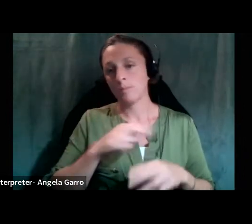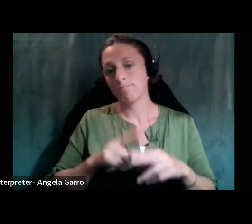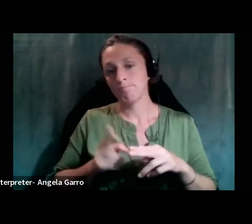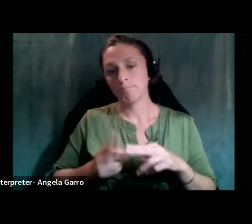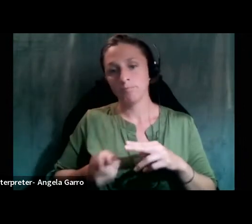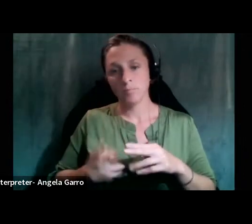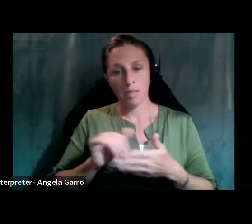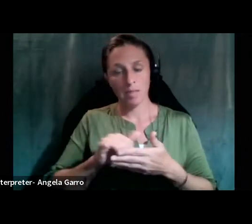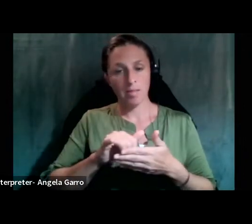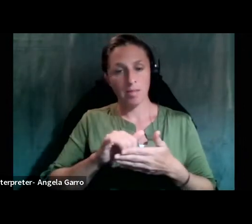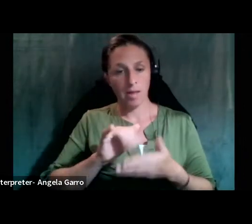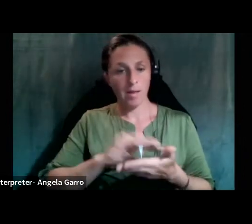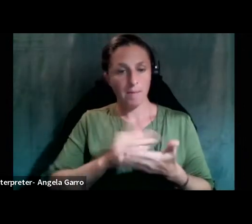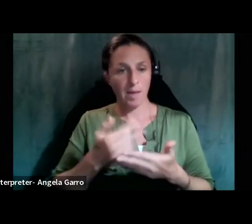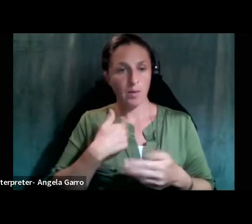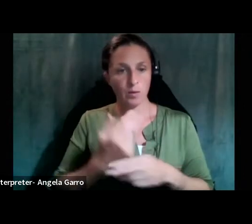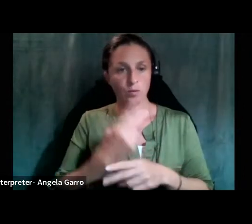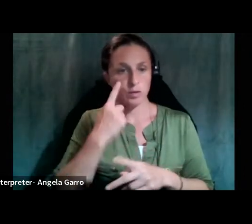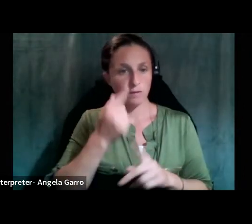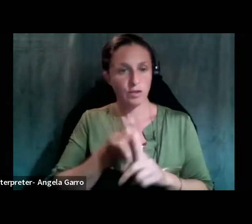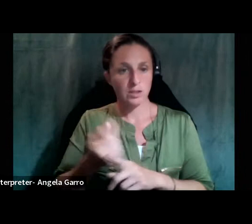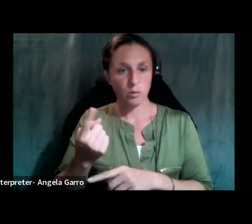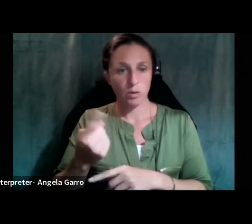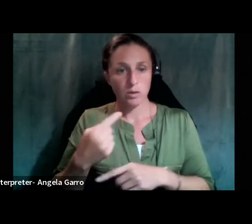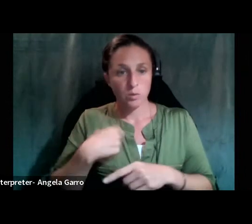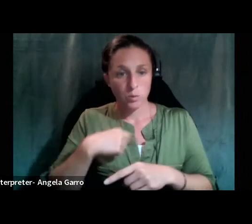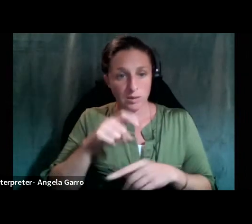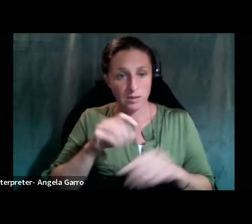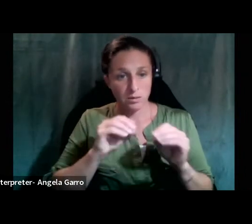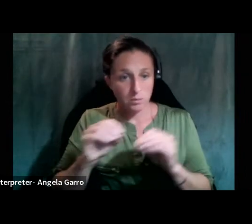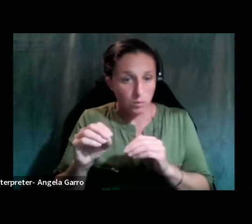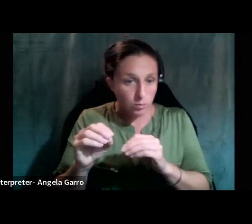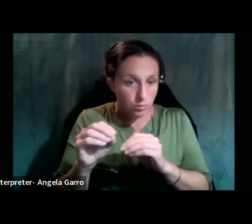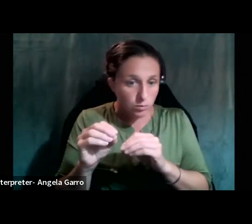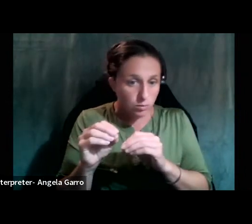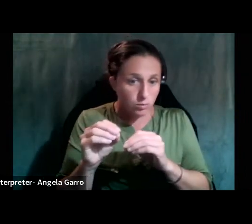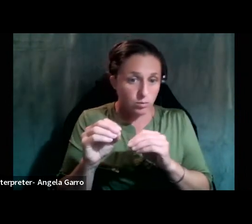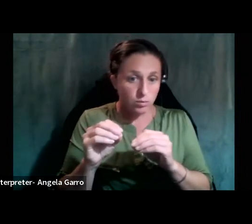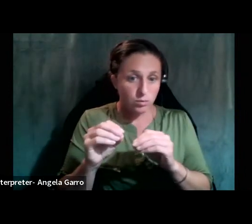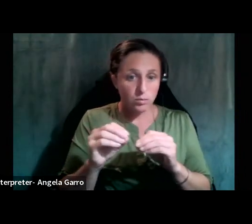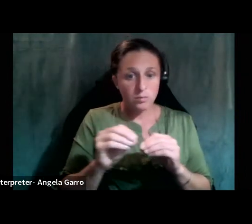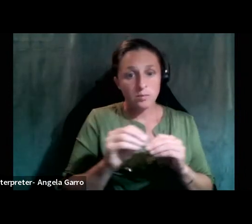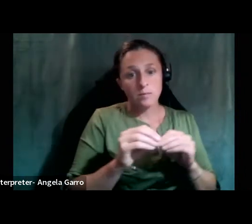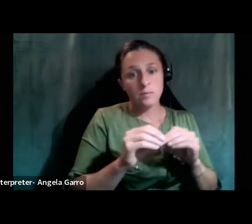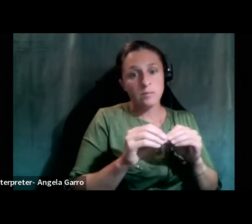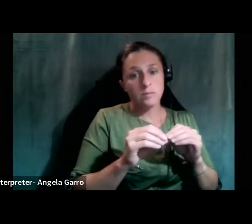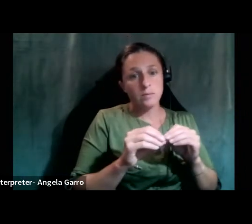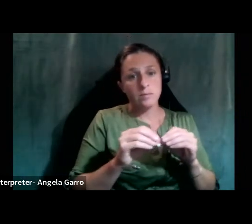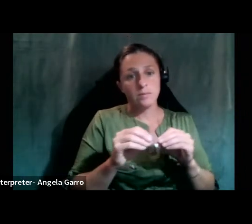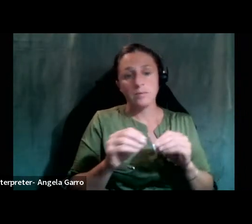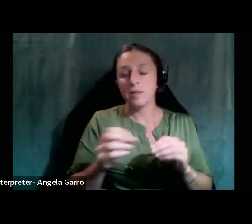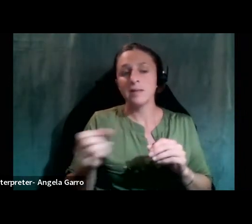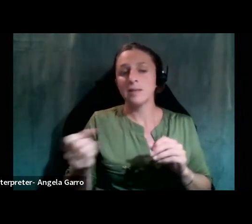using with each one. Do we need to make a motion to? Yeah, to approve the contracts, yeah. But it's coming back. It's coming back